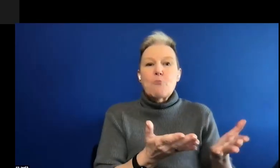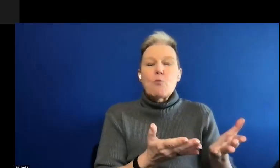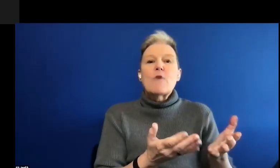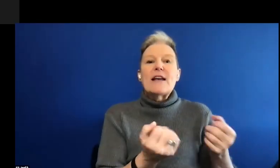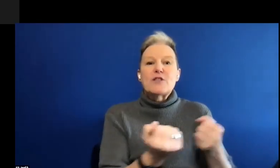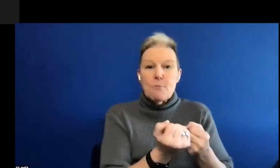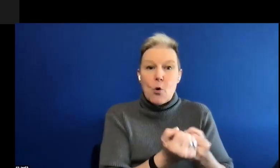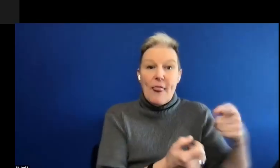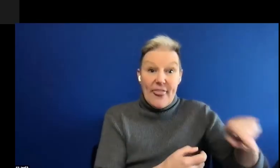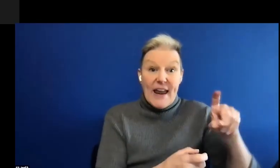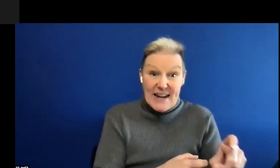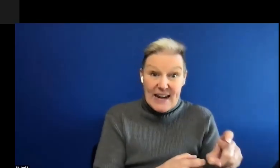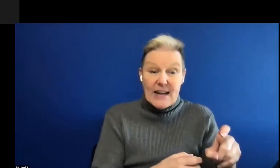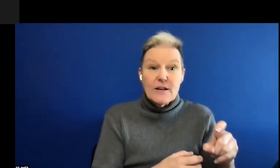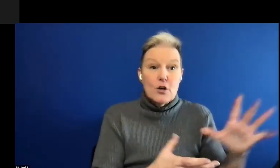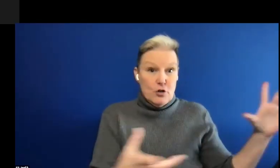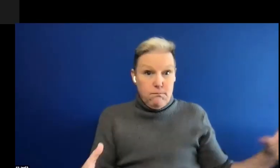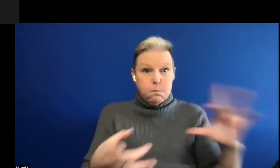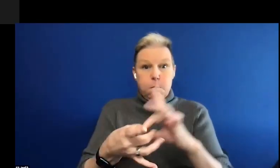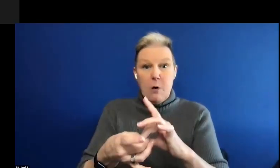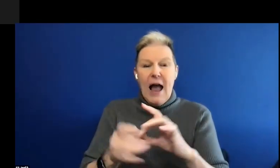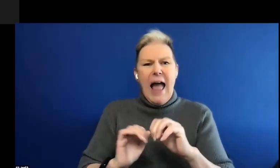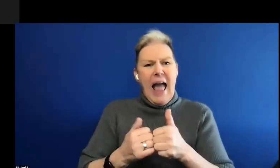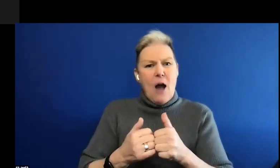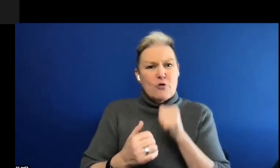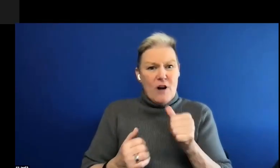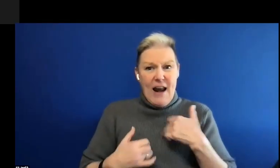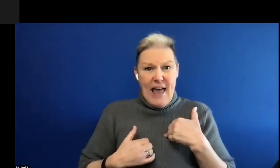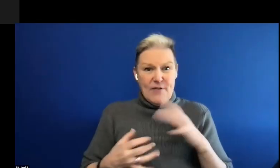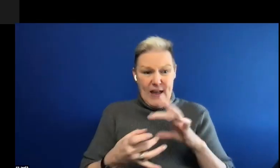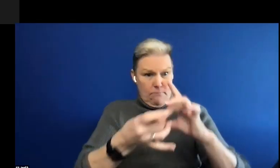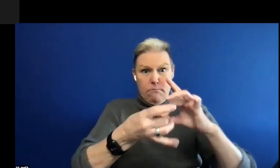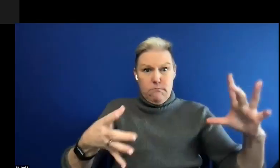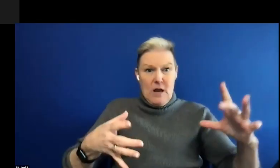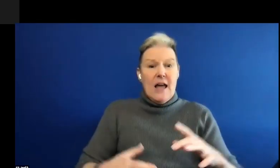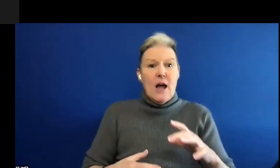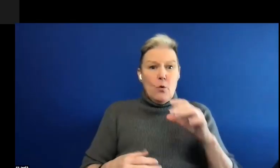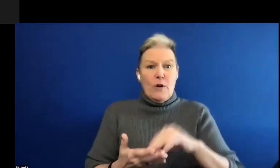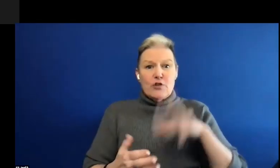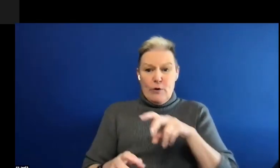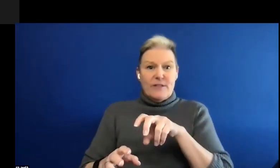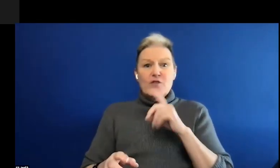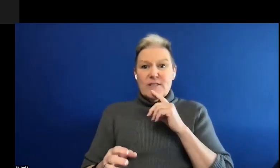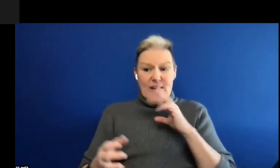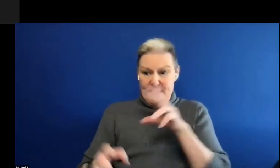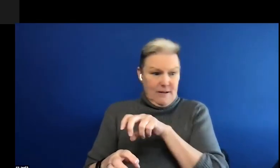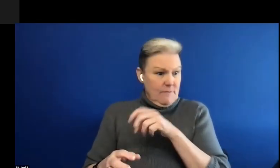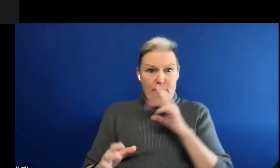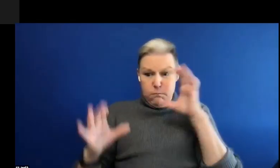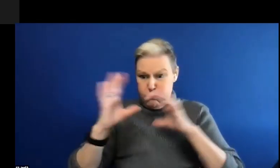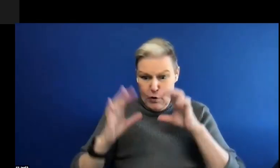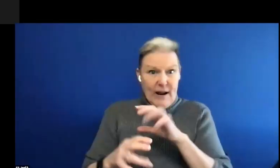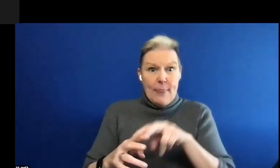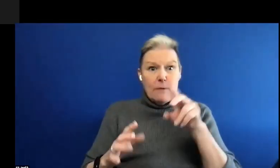help us not have that giant cliff that students tend to fall off of when they graduate from high school, and